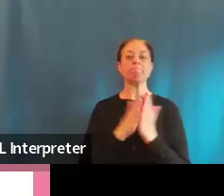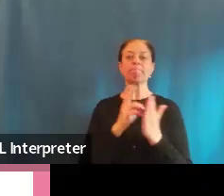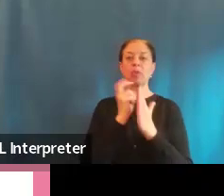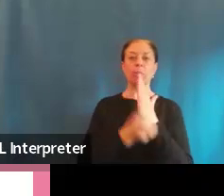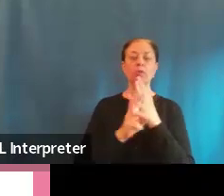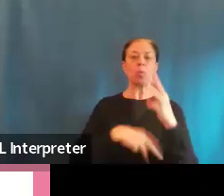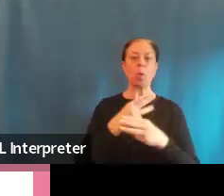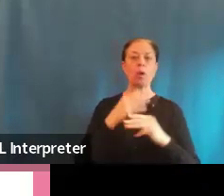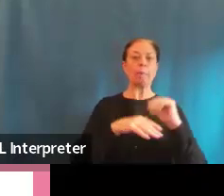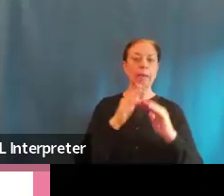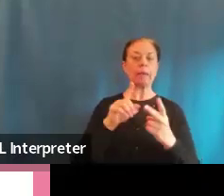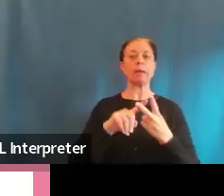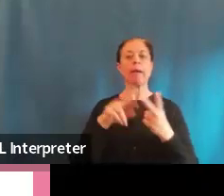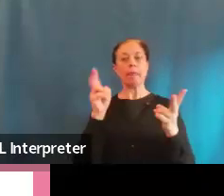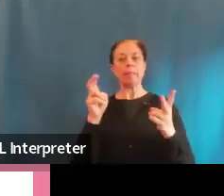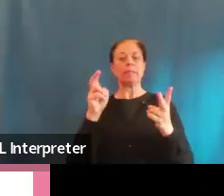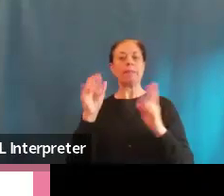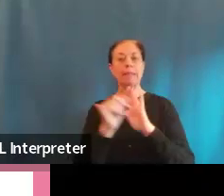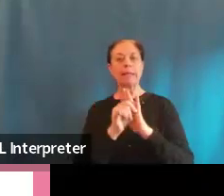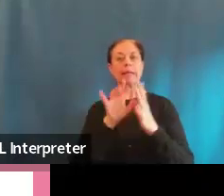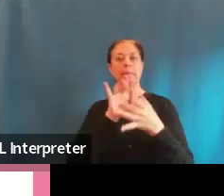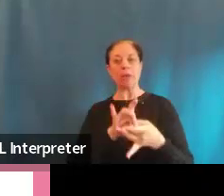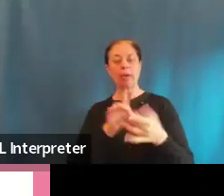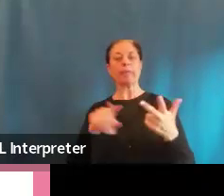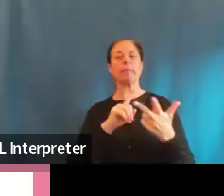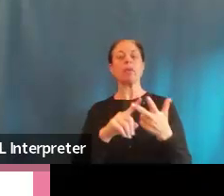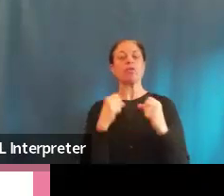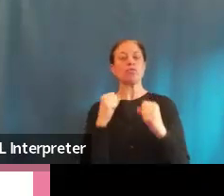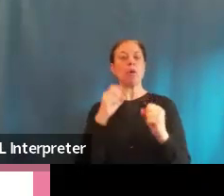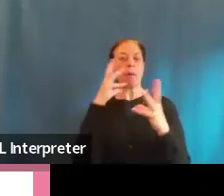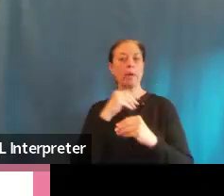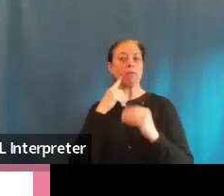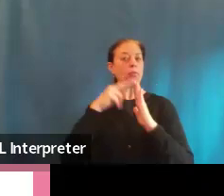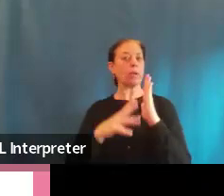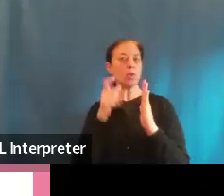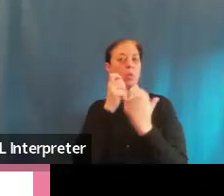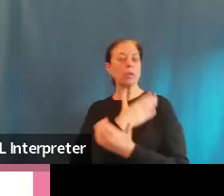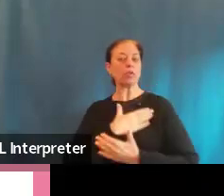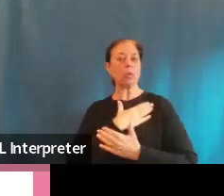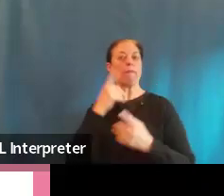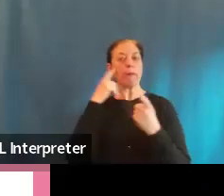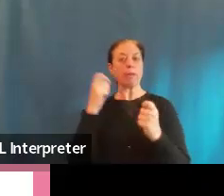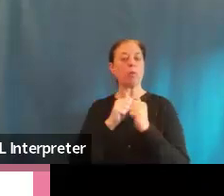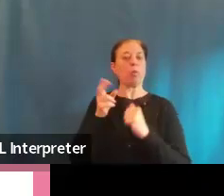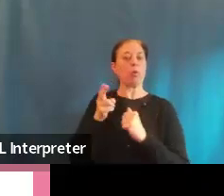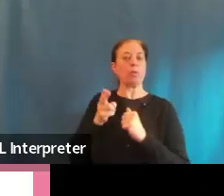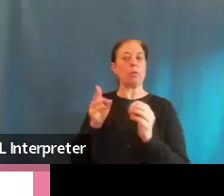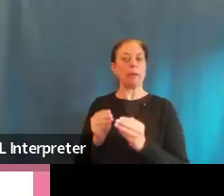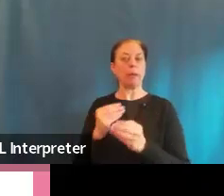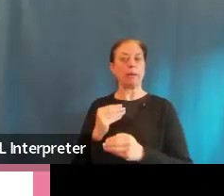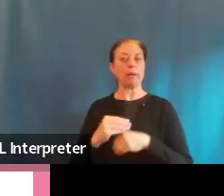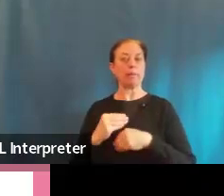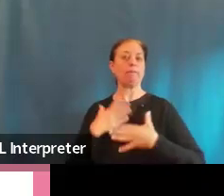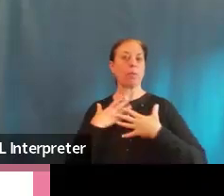immersive world building, nuanced themes of identity and belonging, and strong appeal for readers who enjoy fantasy with historical